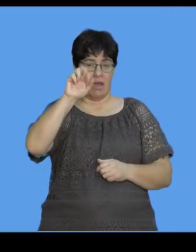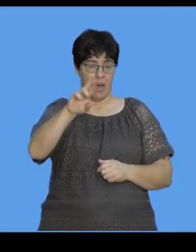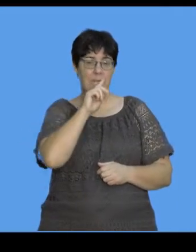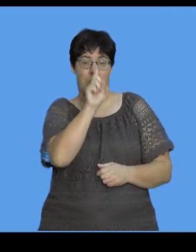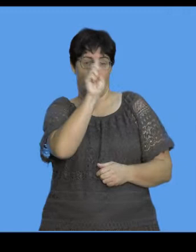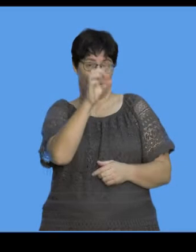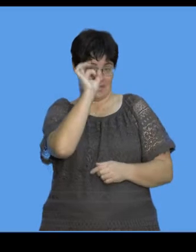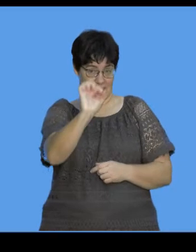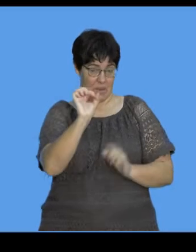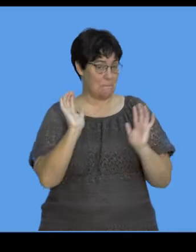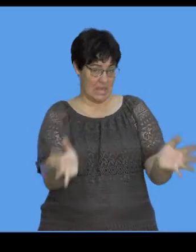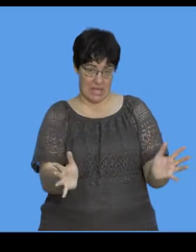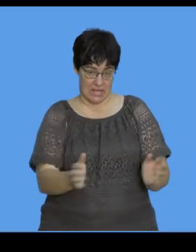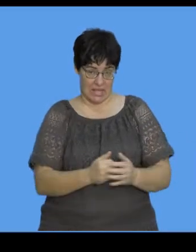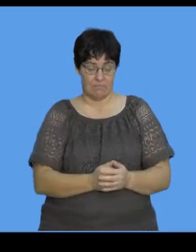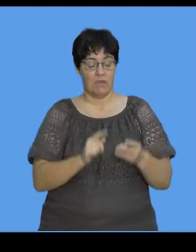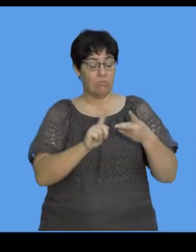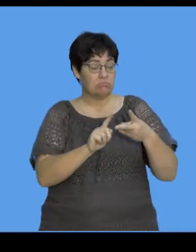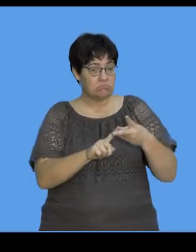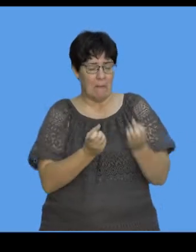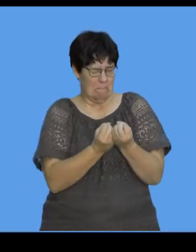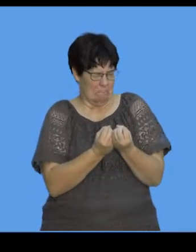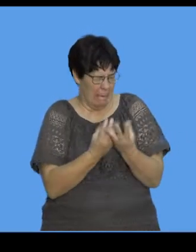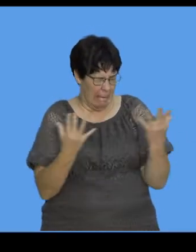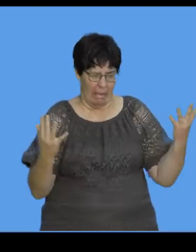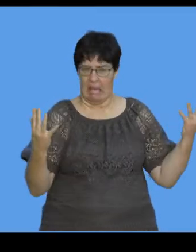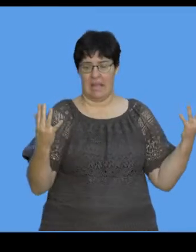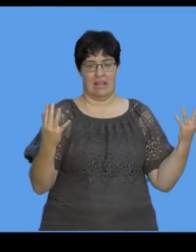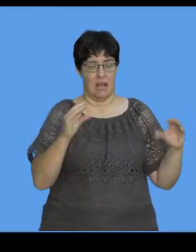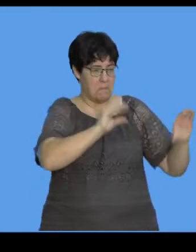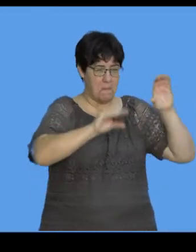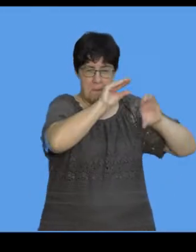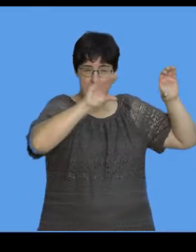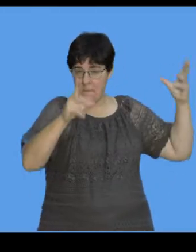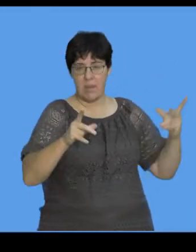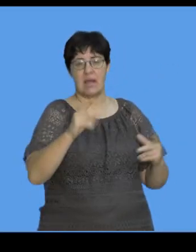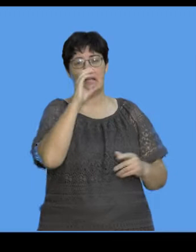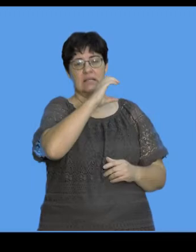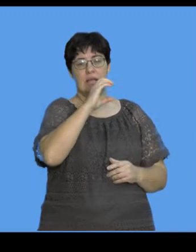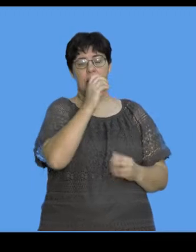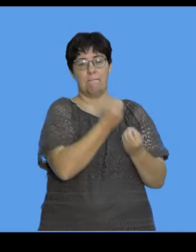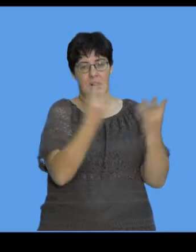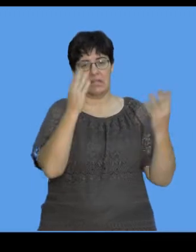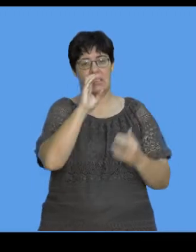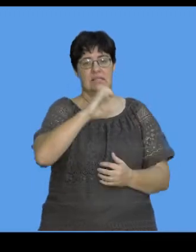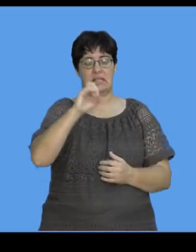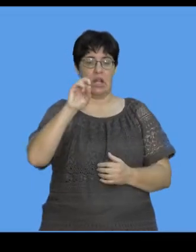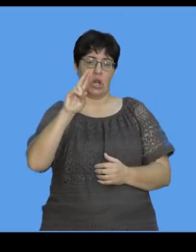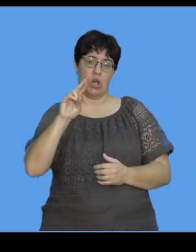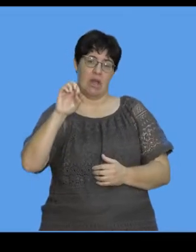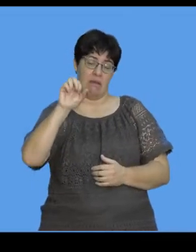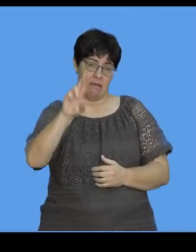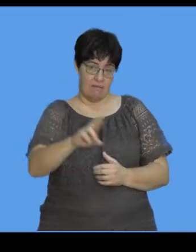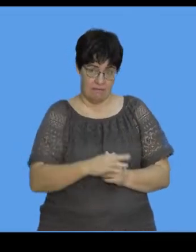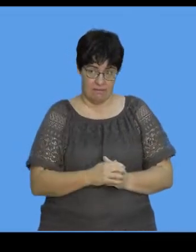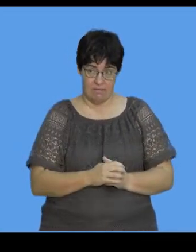one cell, all right, or multicellular. Well, don't worry about the terminology here,